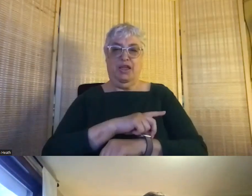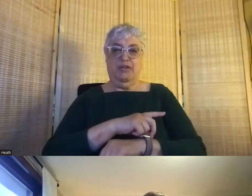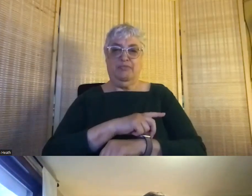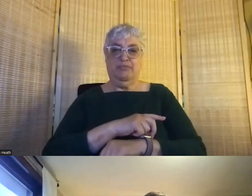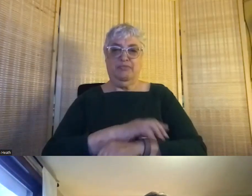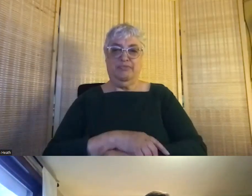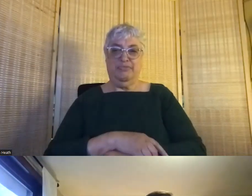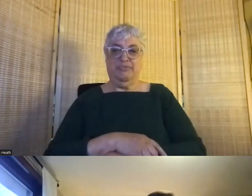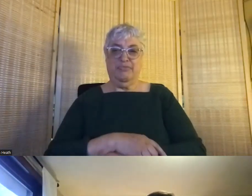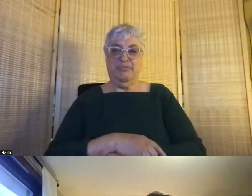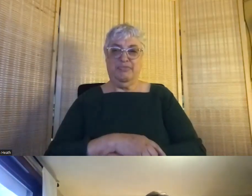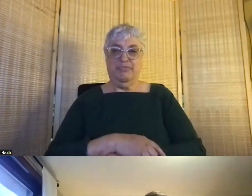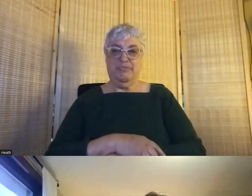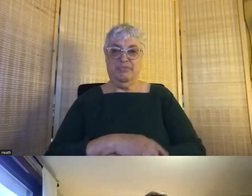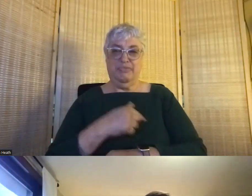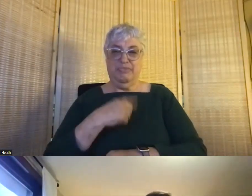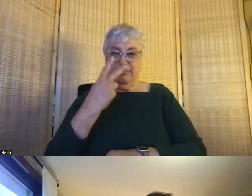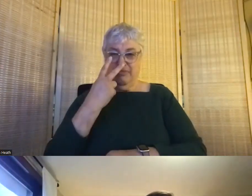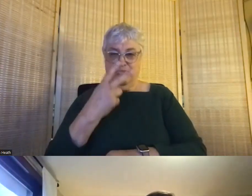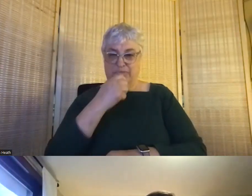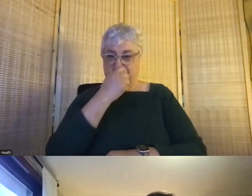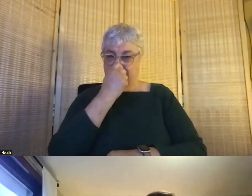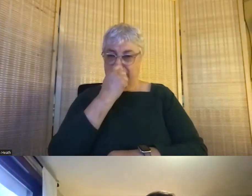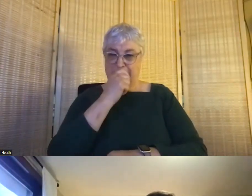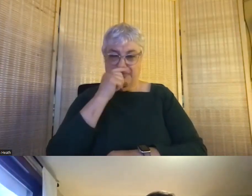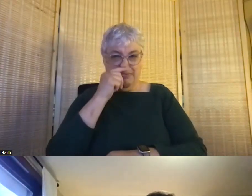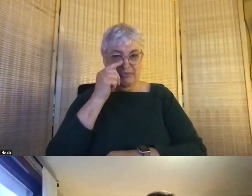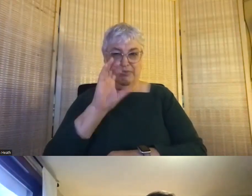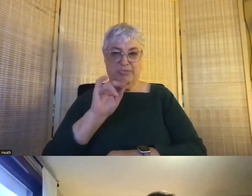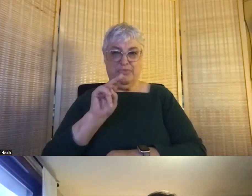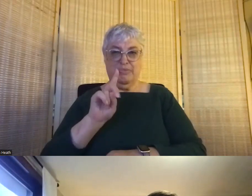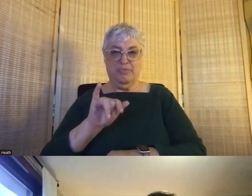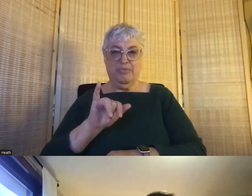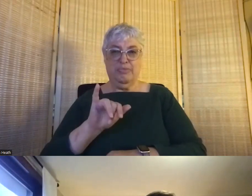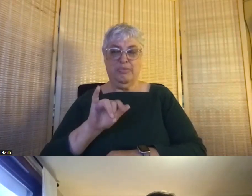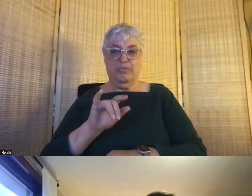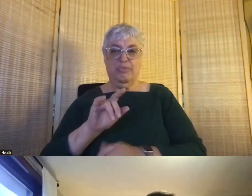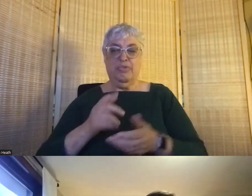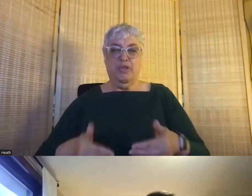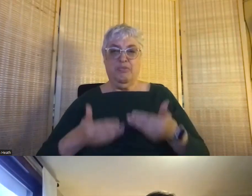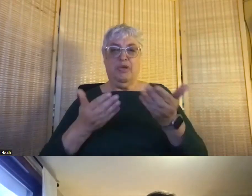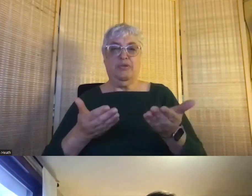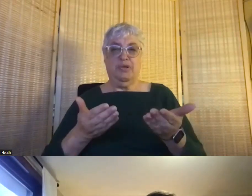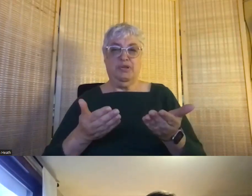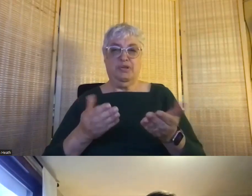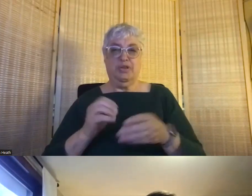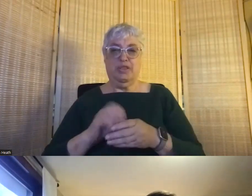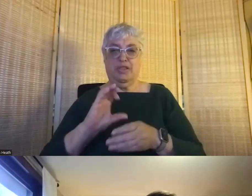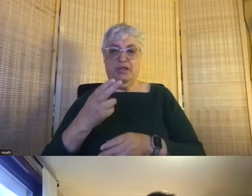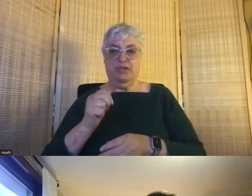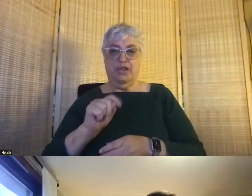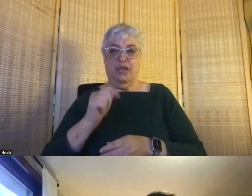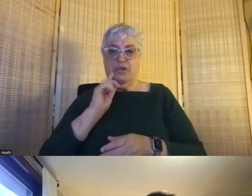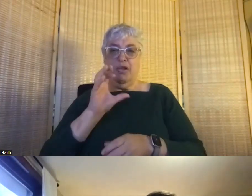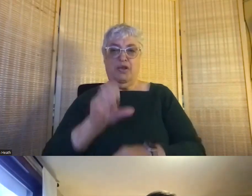today. And I see Cindy has, I think, put a recommendation in the chat, so we will be sure